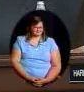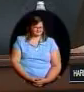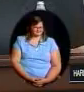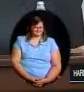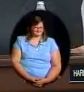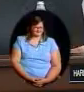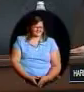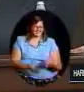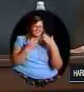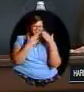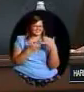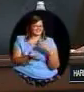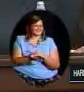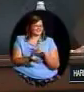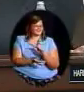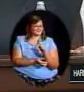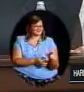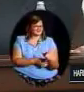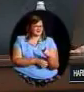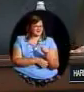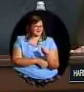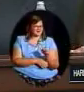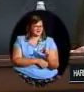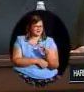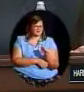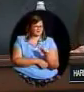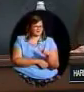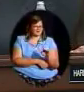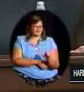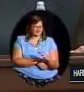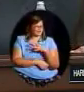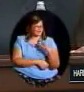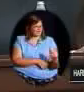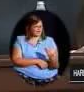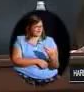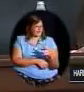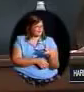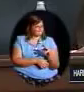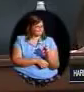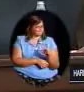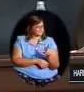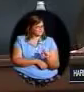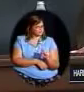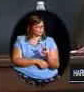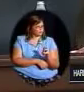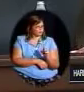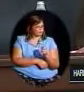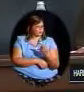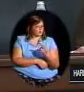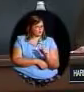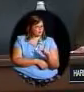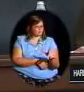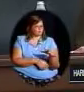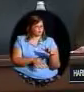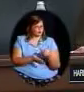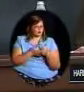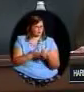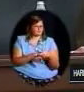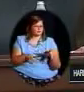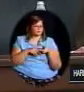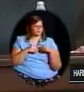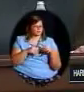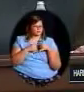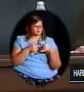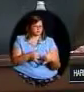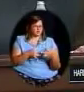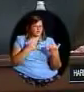Thank you, Dr. All, Laura Lee, and Ms. Wilhelm for helping us with our recognitions and awards this evening. We're at that point of time in